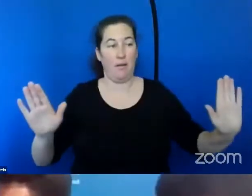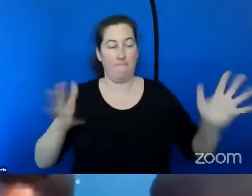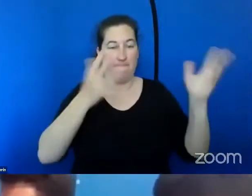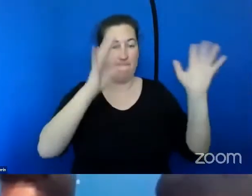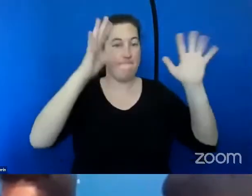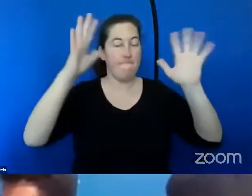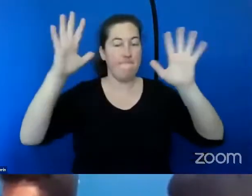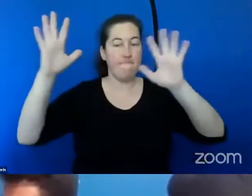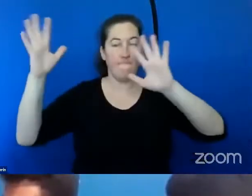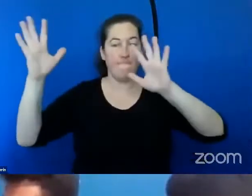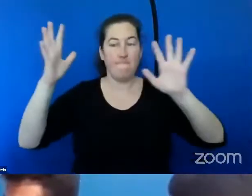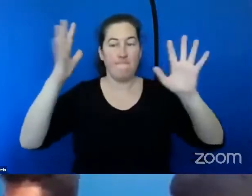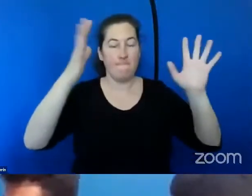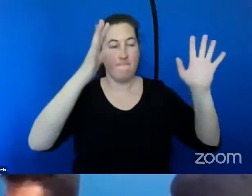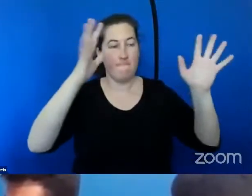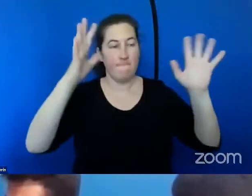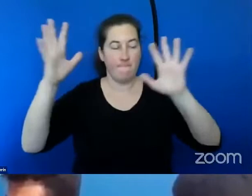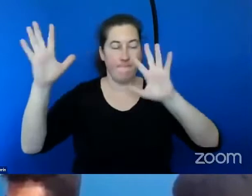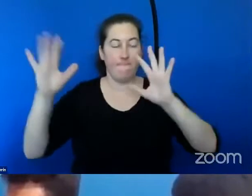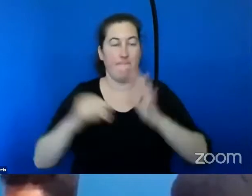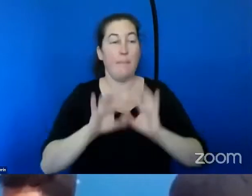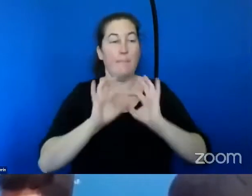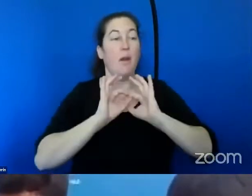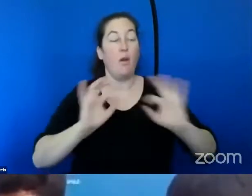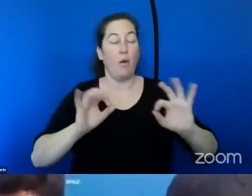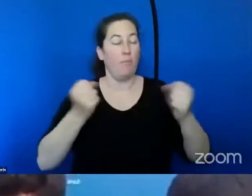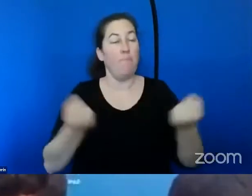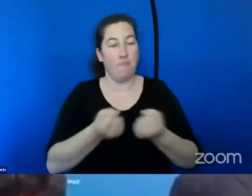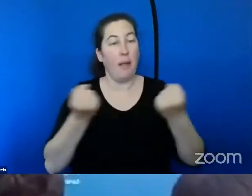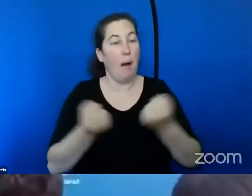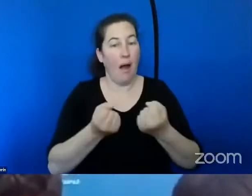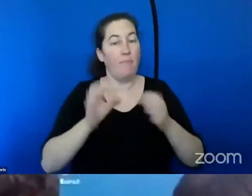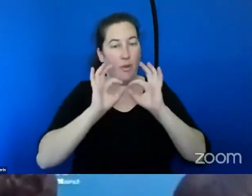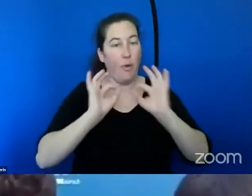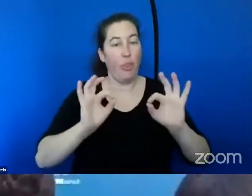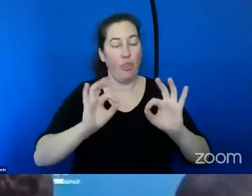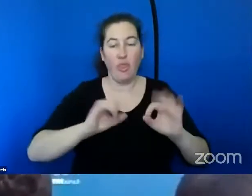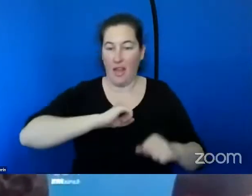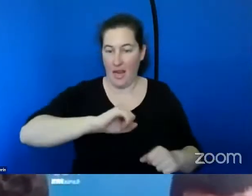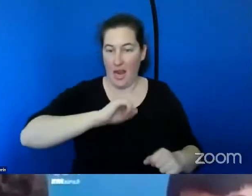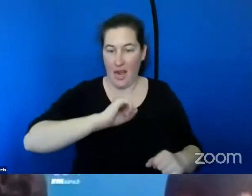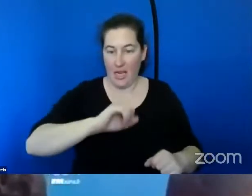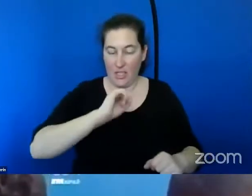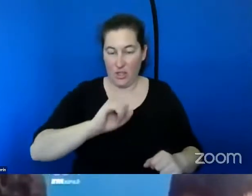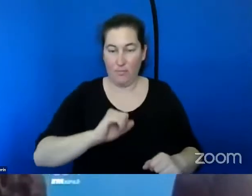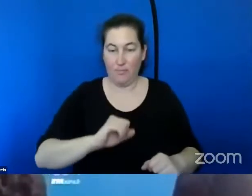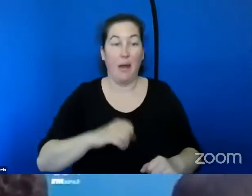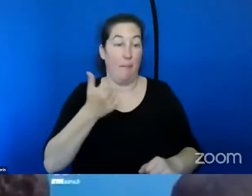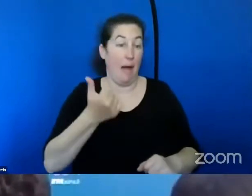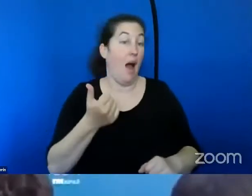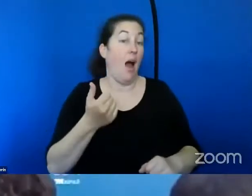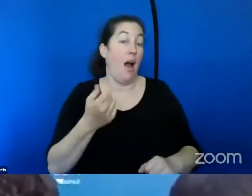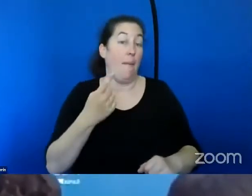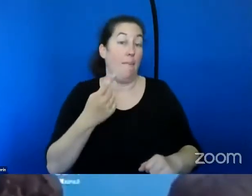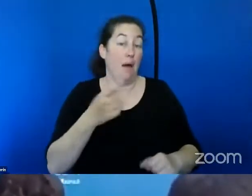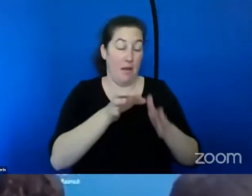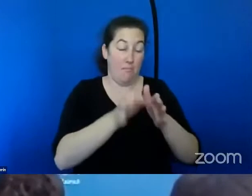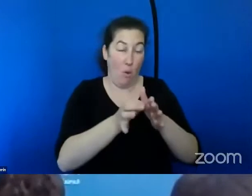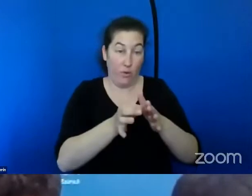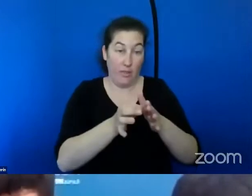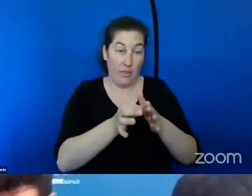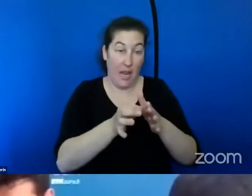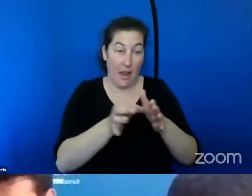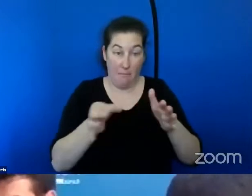the marble right at the top of the challenge. Immediate feedback to the rest of the Arm2U team